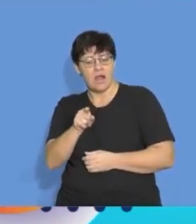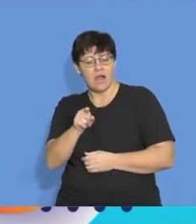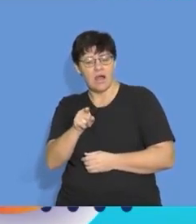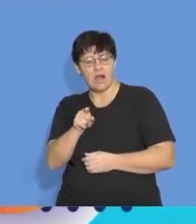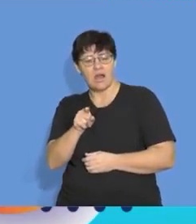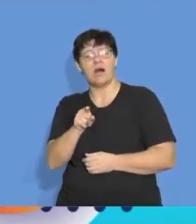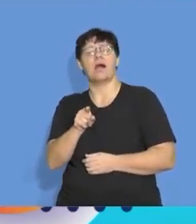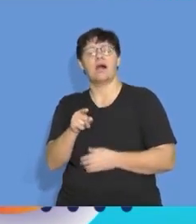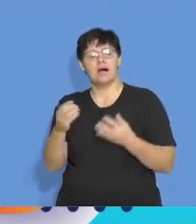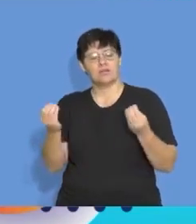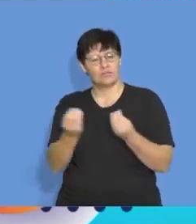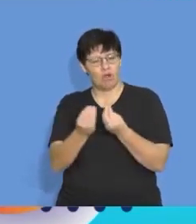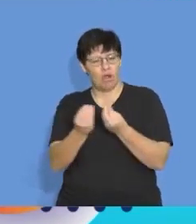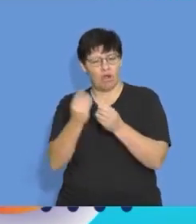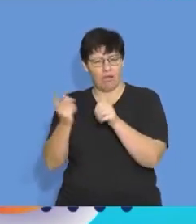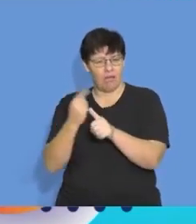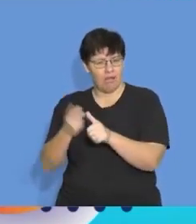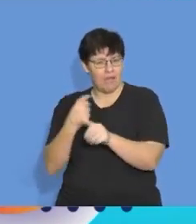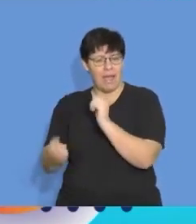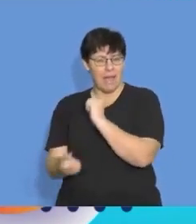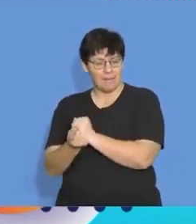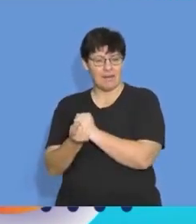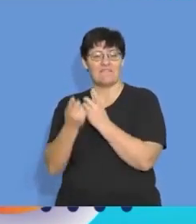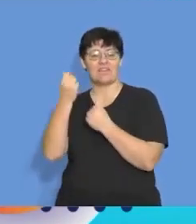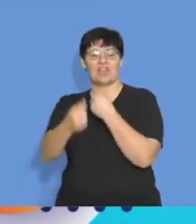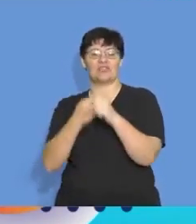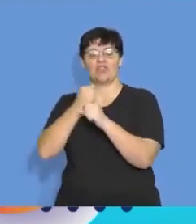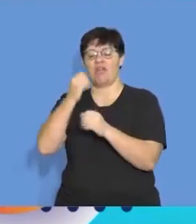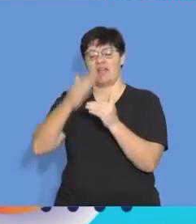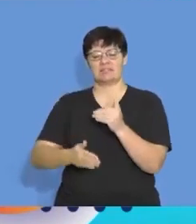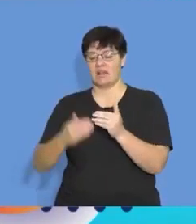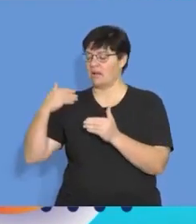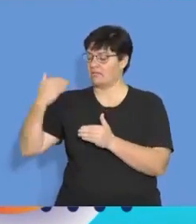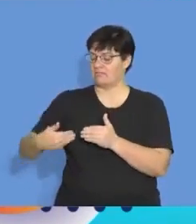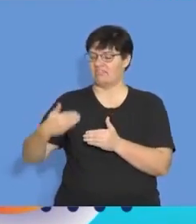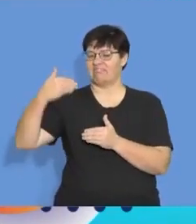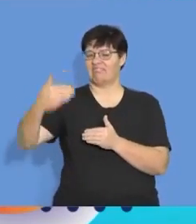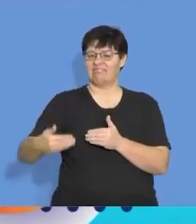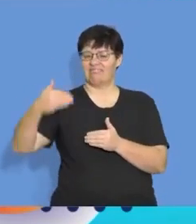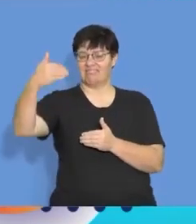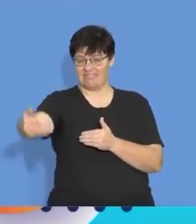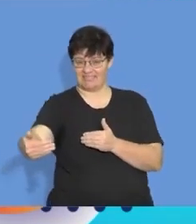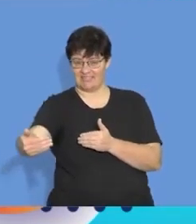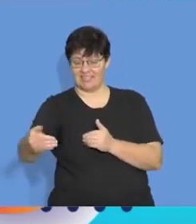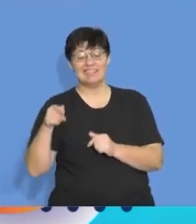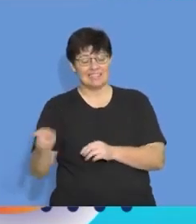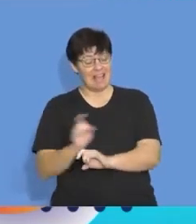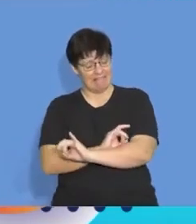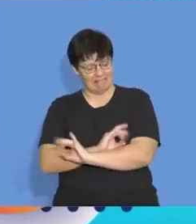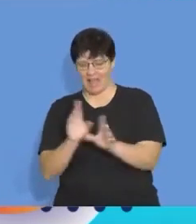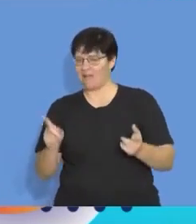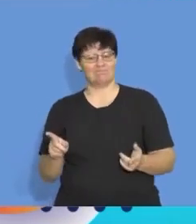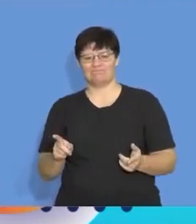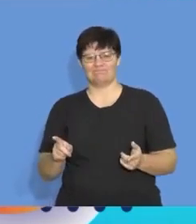taking your stock take at the end of your financial year, periodically. And that, clearly you can see, is